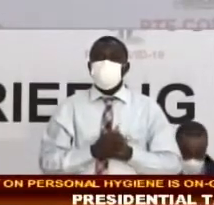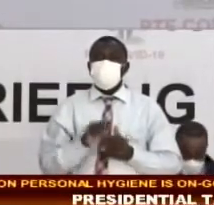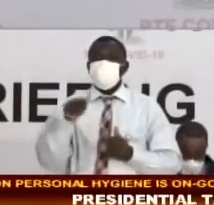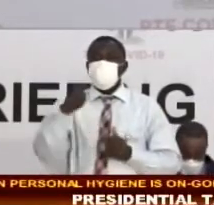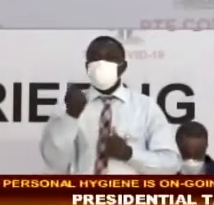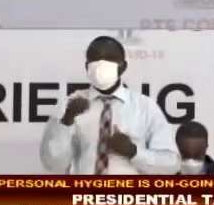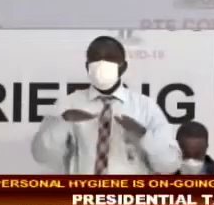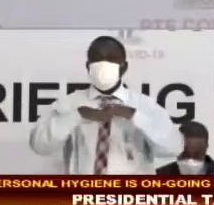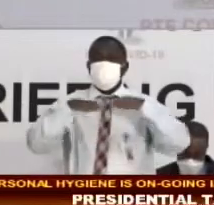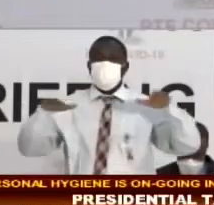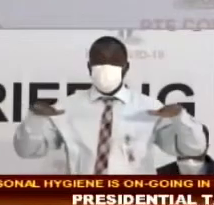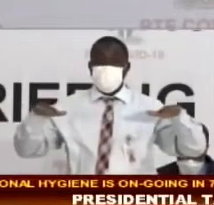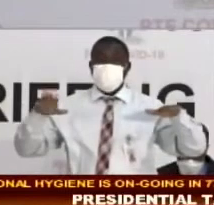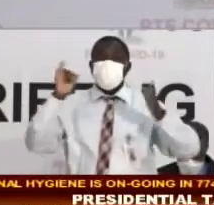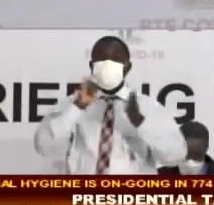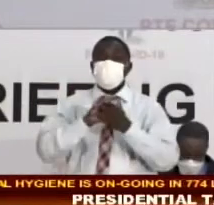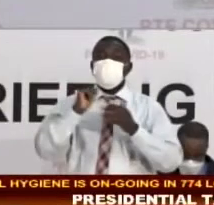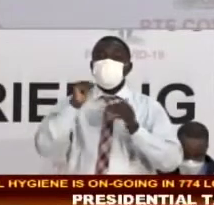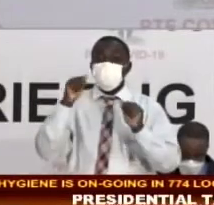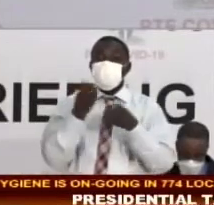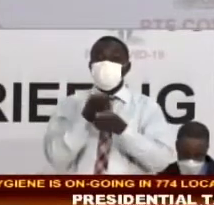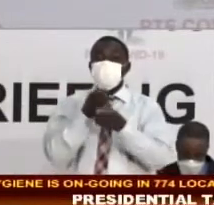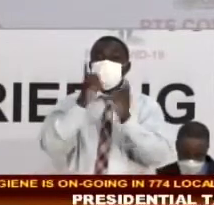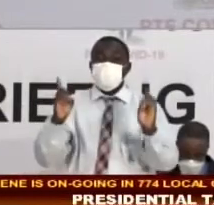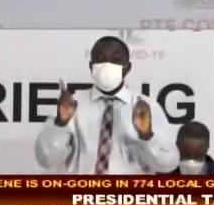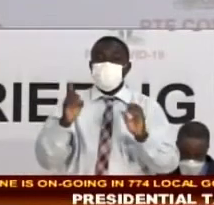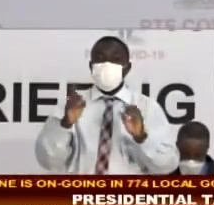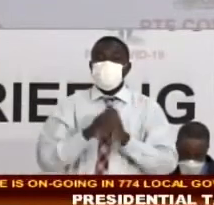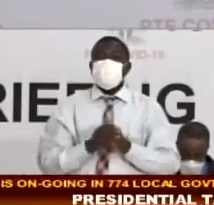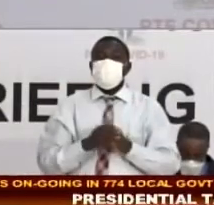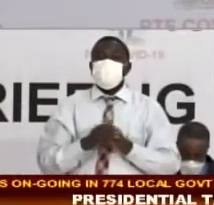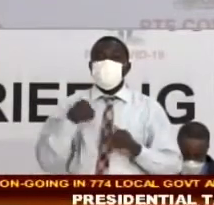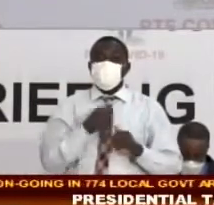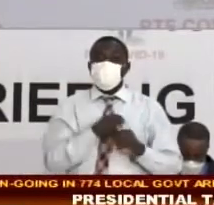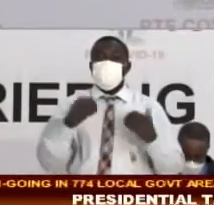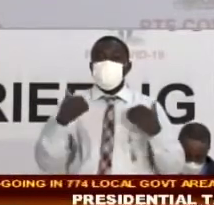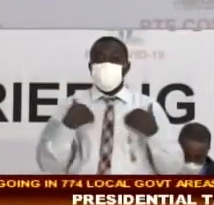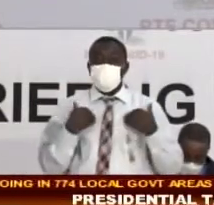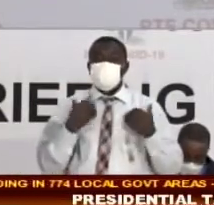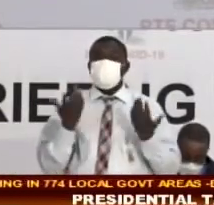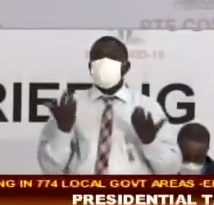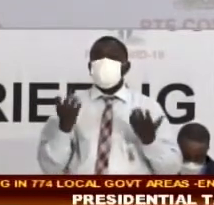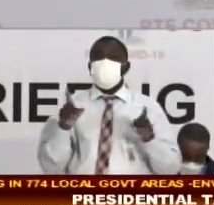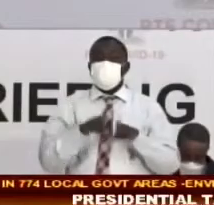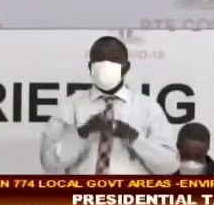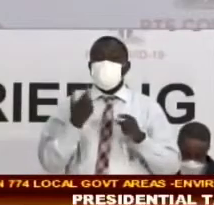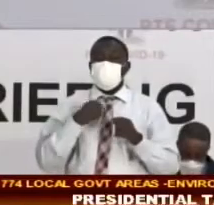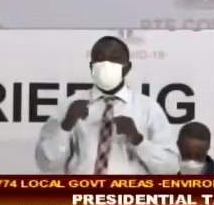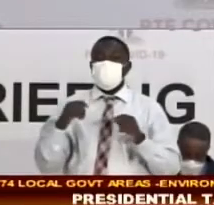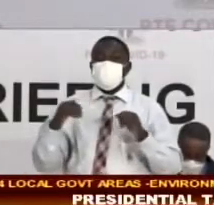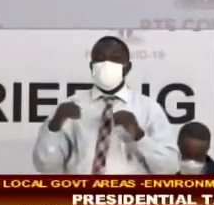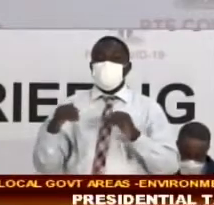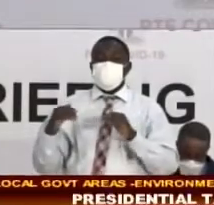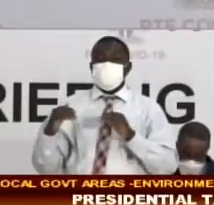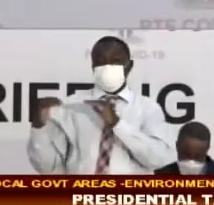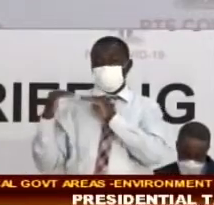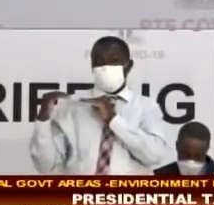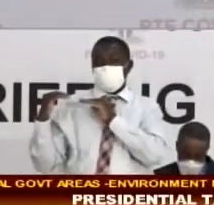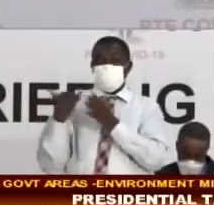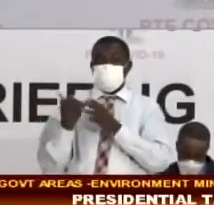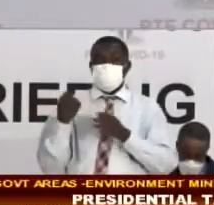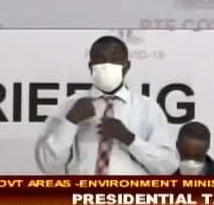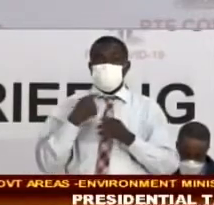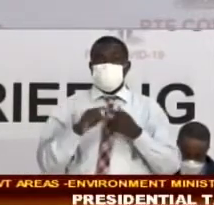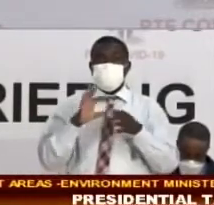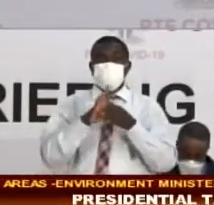platform that can deliver the content we already have. At our level now at the Ministry of Education, we want to unify and